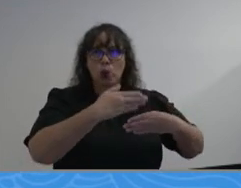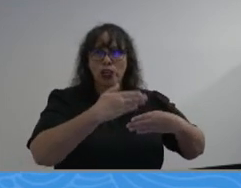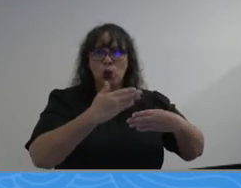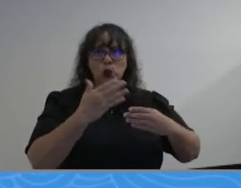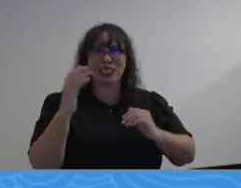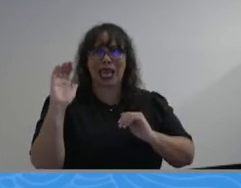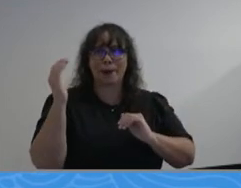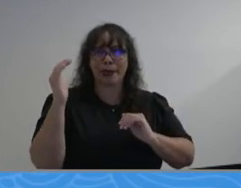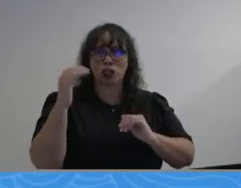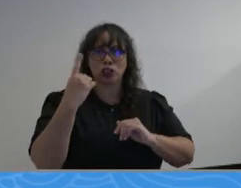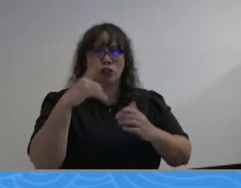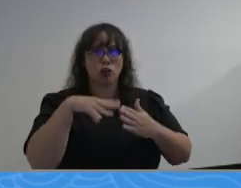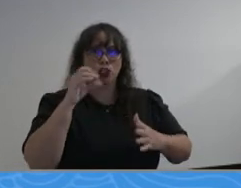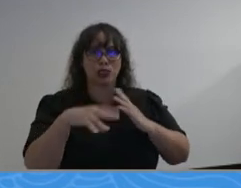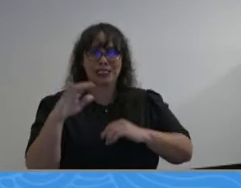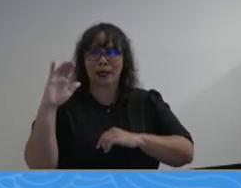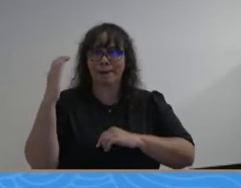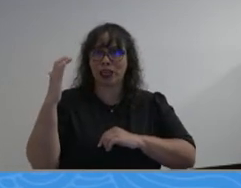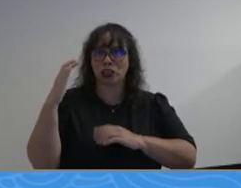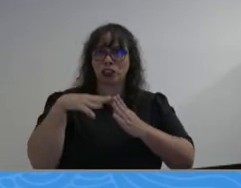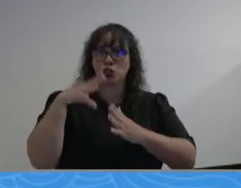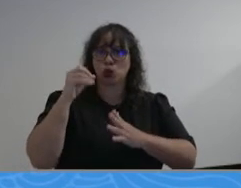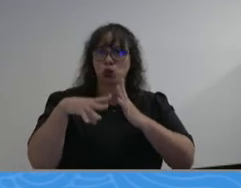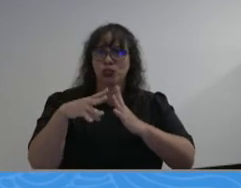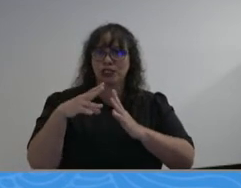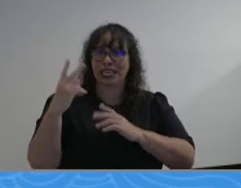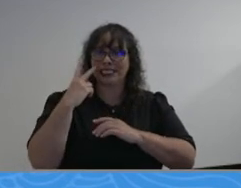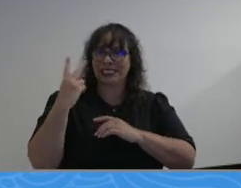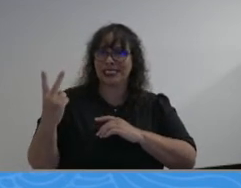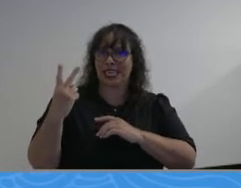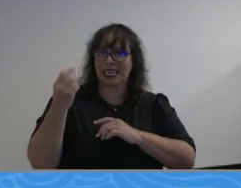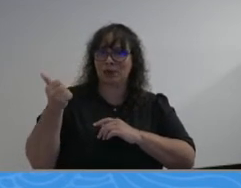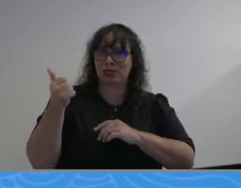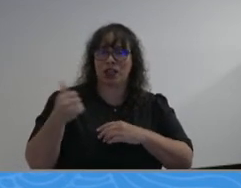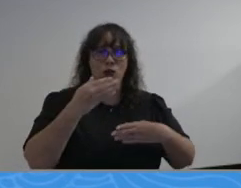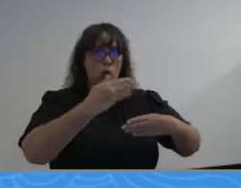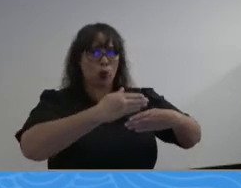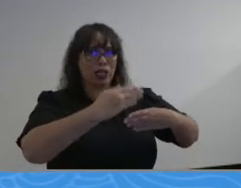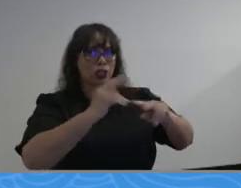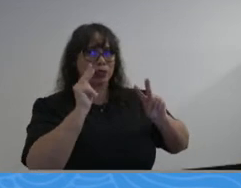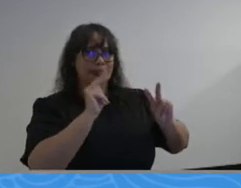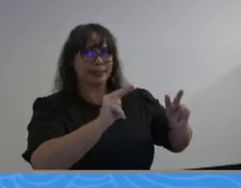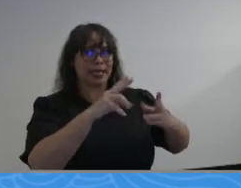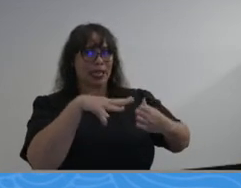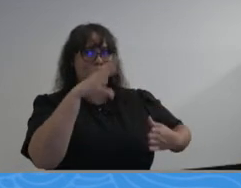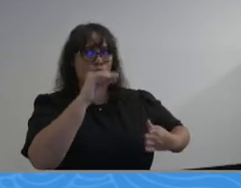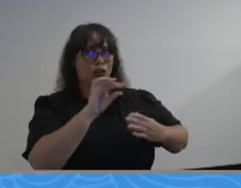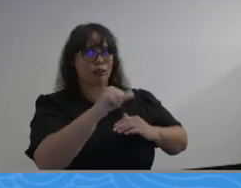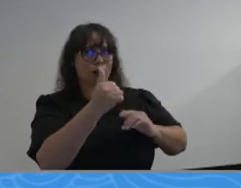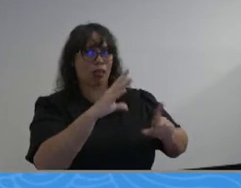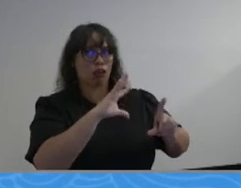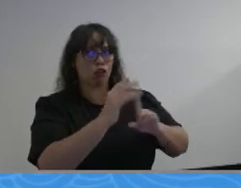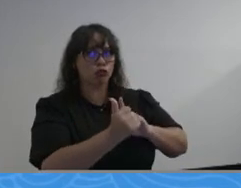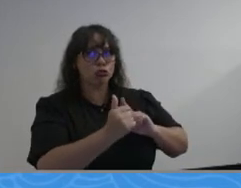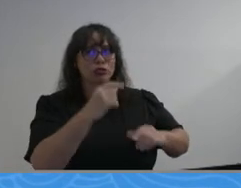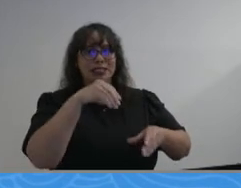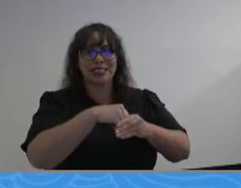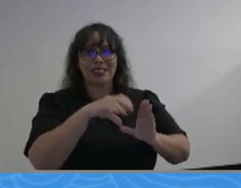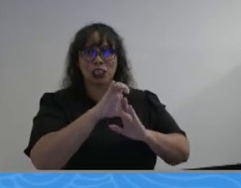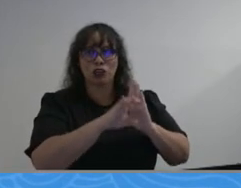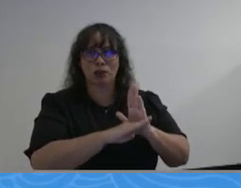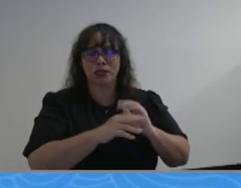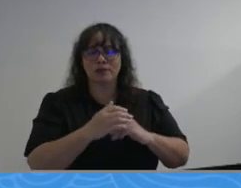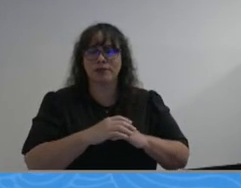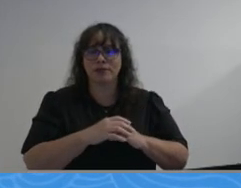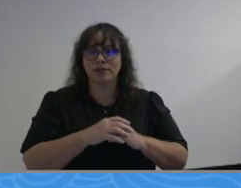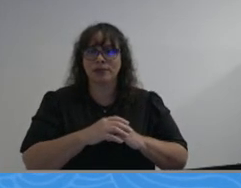students. Mirrors to see themselves in their curriculum, windows to see and learn from other cultures within the curriculum, and access